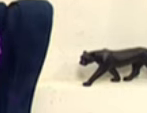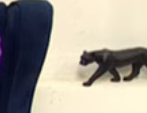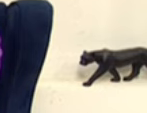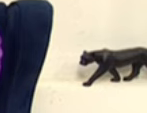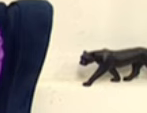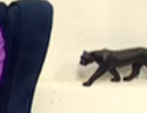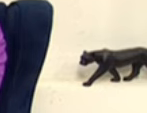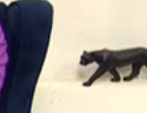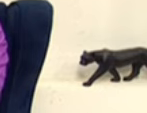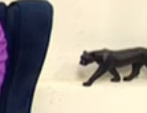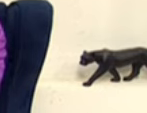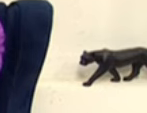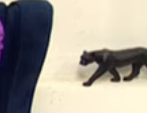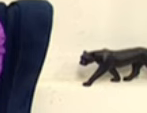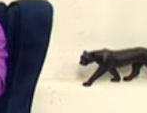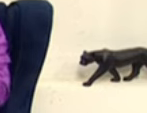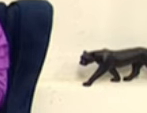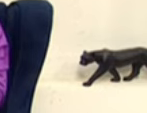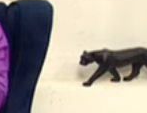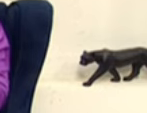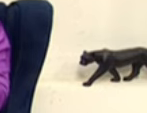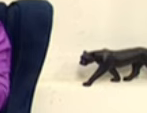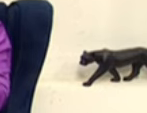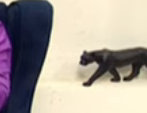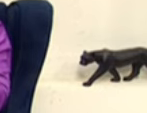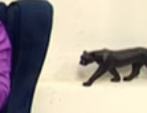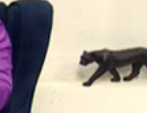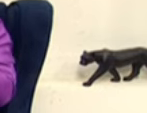1996 manifesto. We shared your money, member.